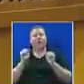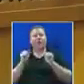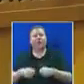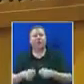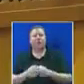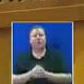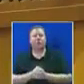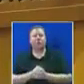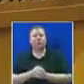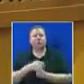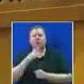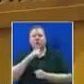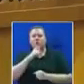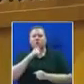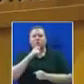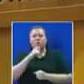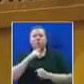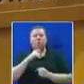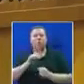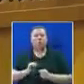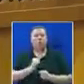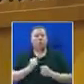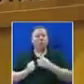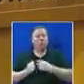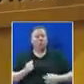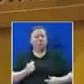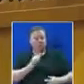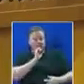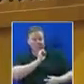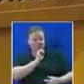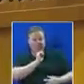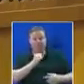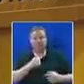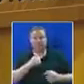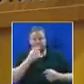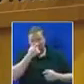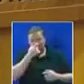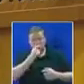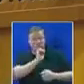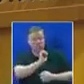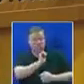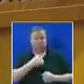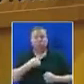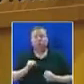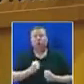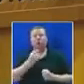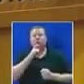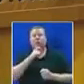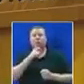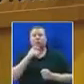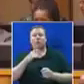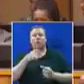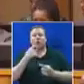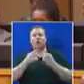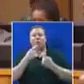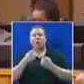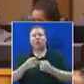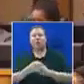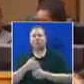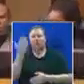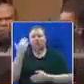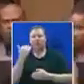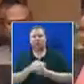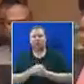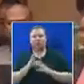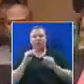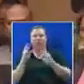Used to complain Chair. To President Zuma Chair, about point being order. Abused point by the Chair. President. Chair, on a point of order. On a point of order, Chair. Order, order,